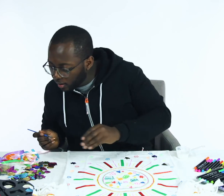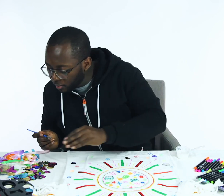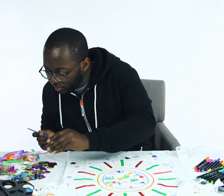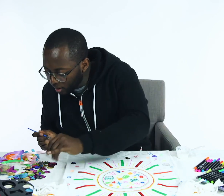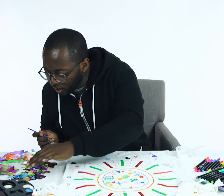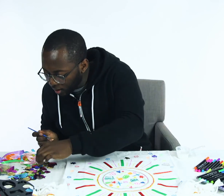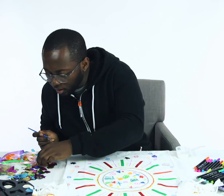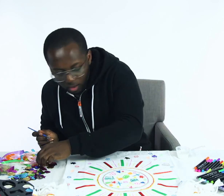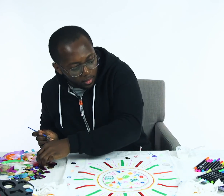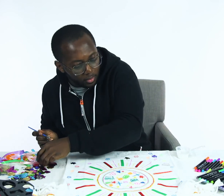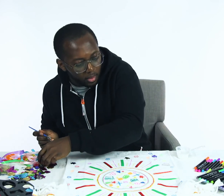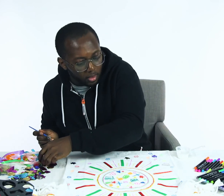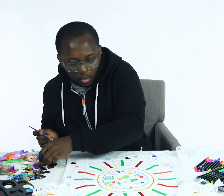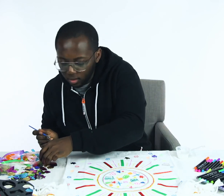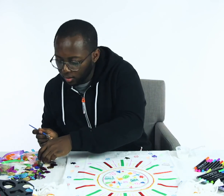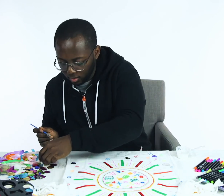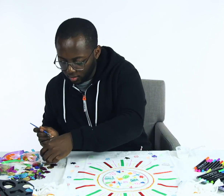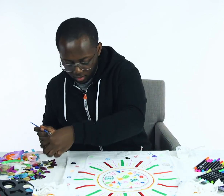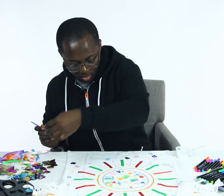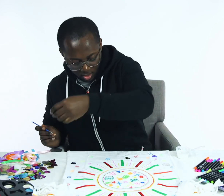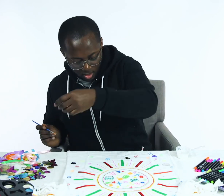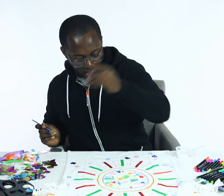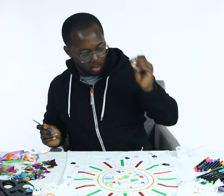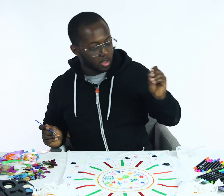And maybe another